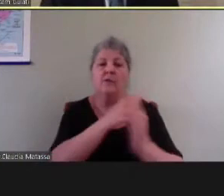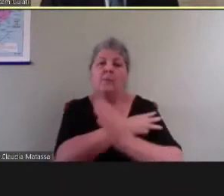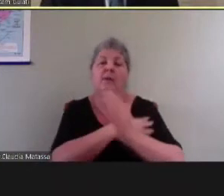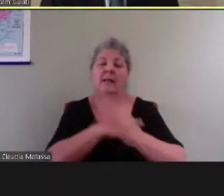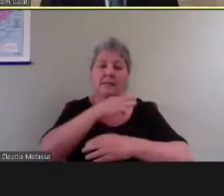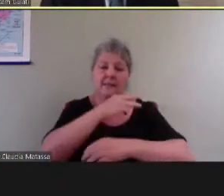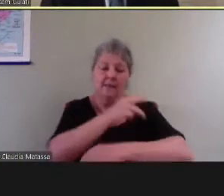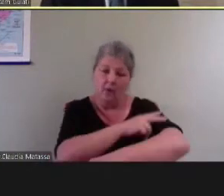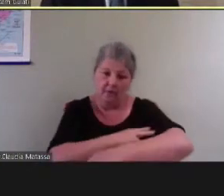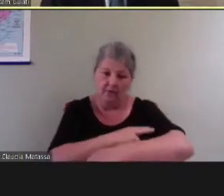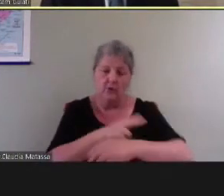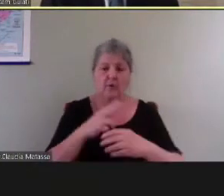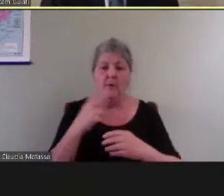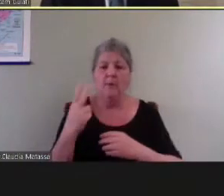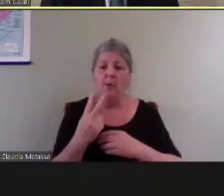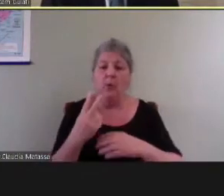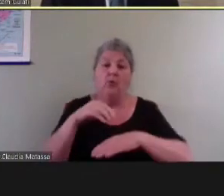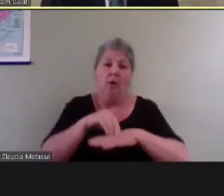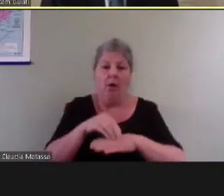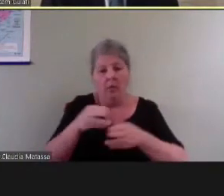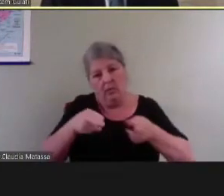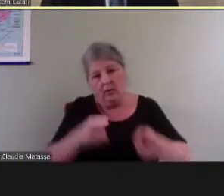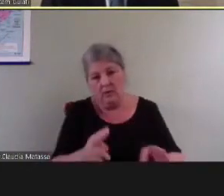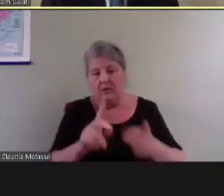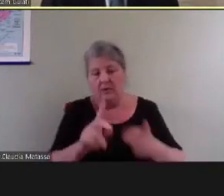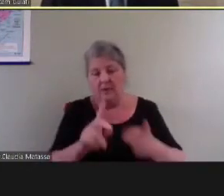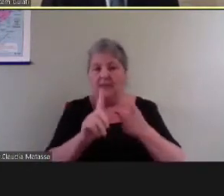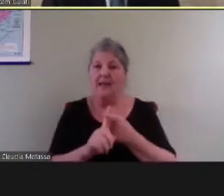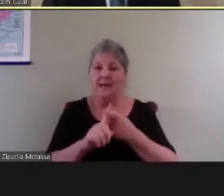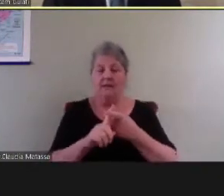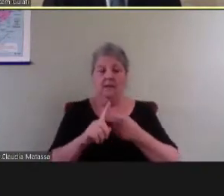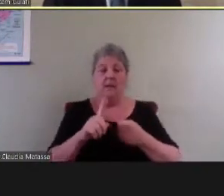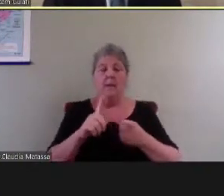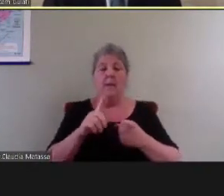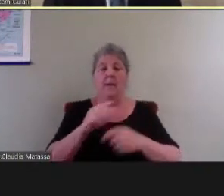police officers both on the beat as well as police custody officers.